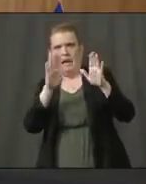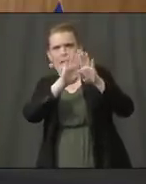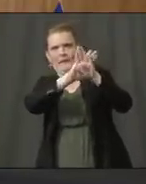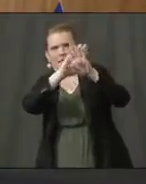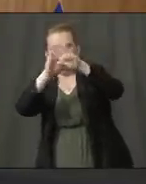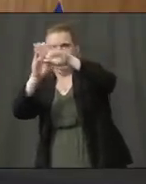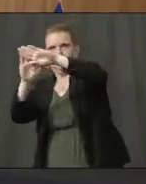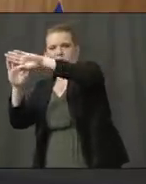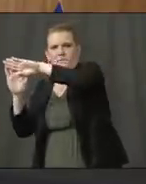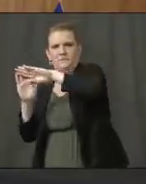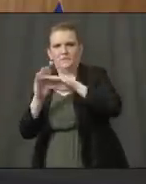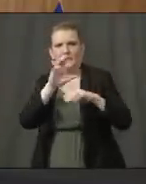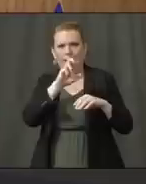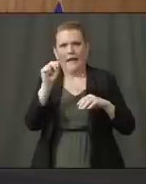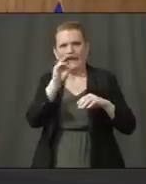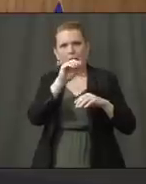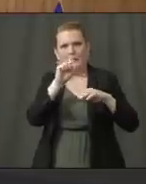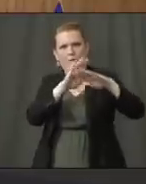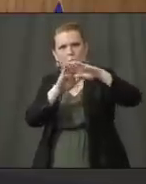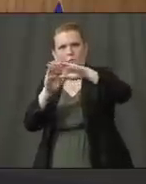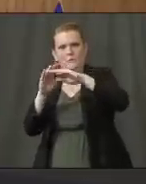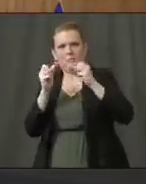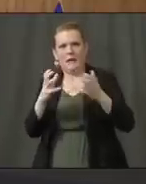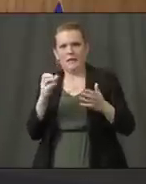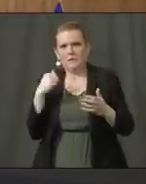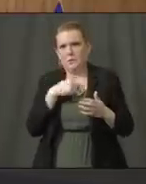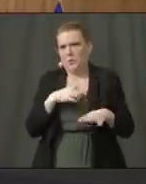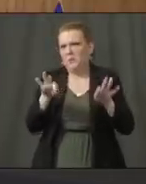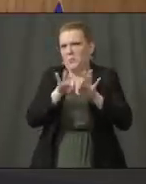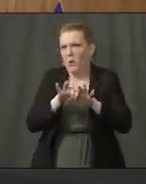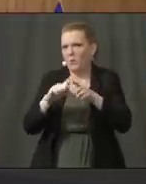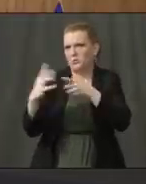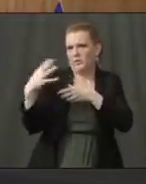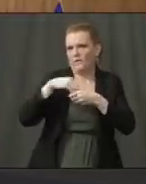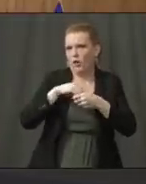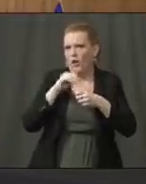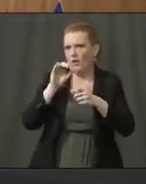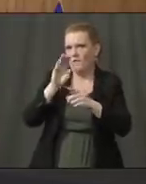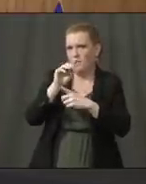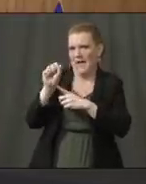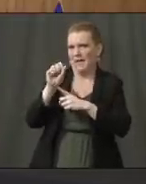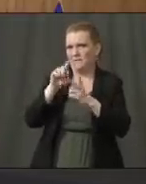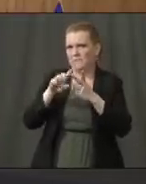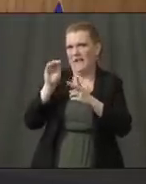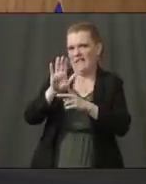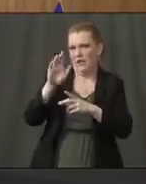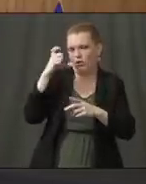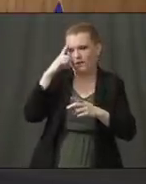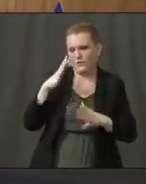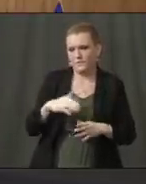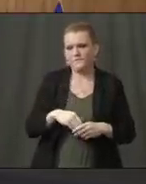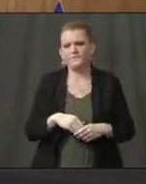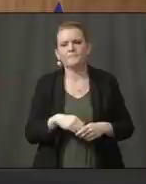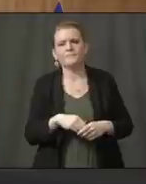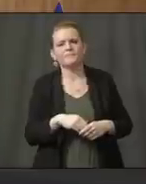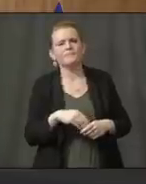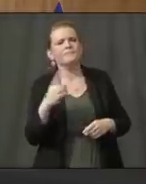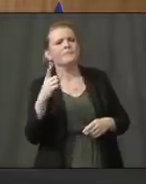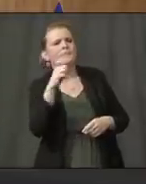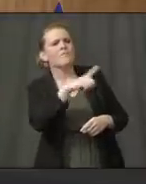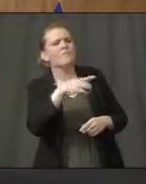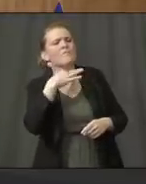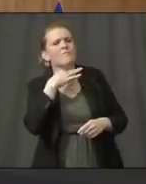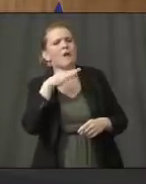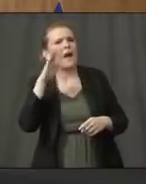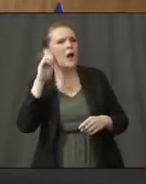Hi, Governor. I wanted to ask in connection with these PPE distribution centers that are just opening this week, I guess, around the